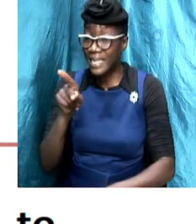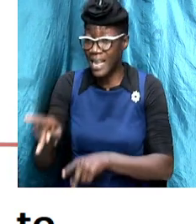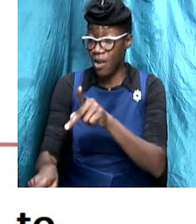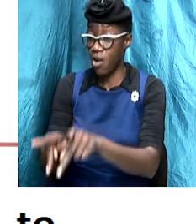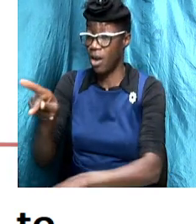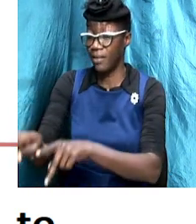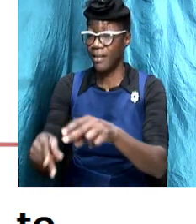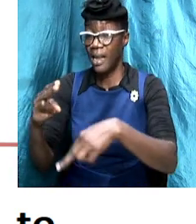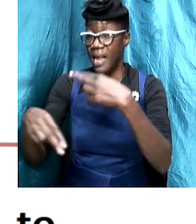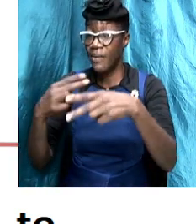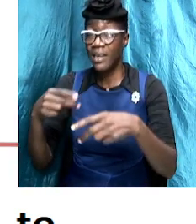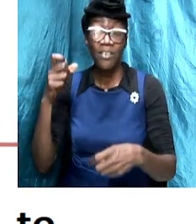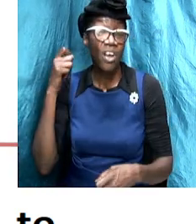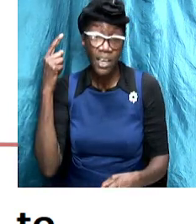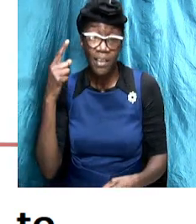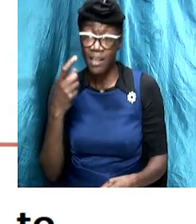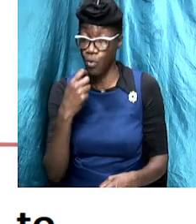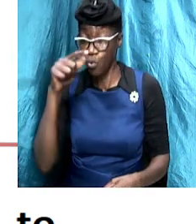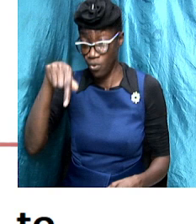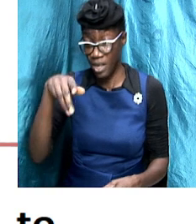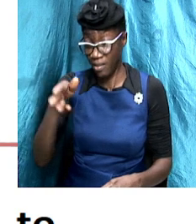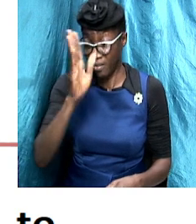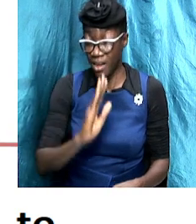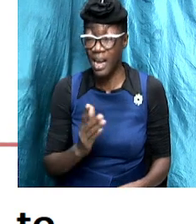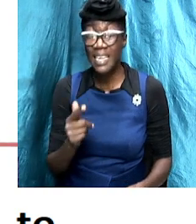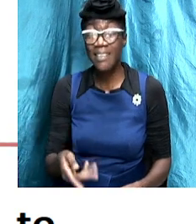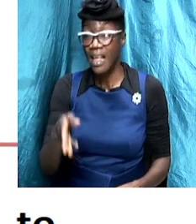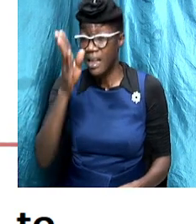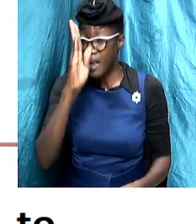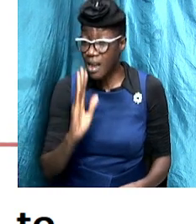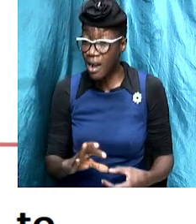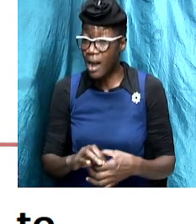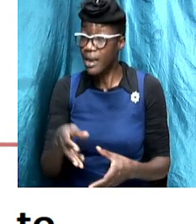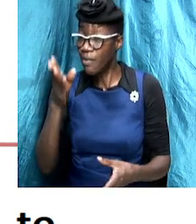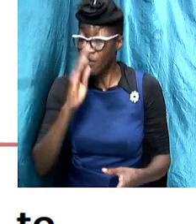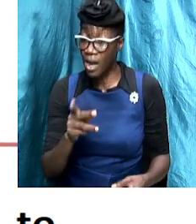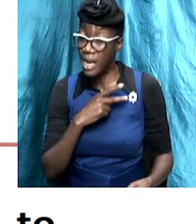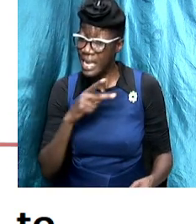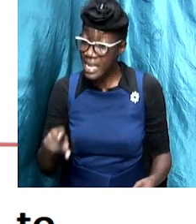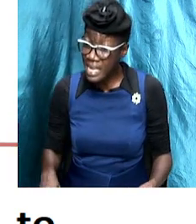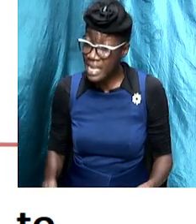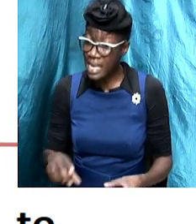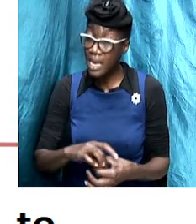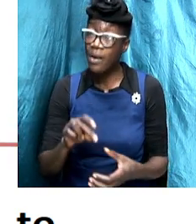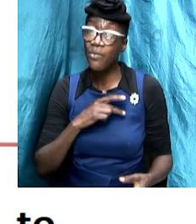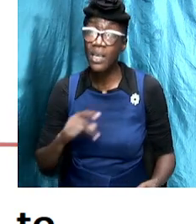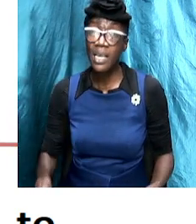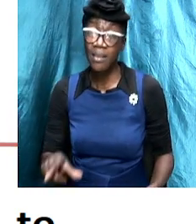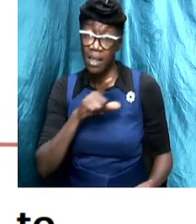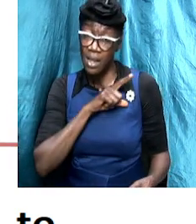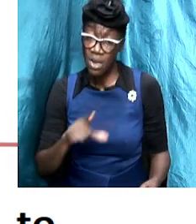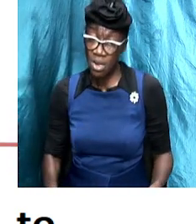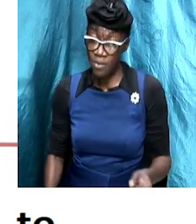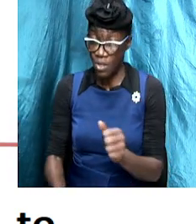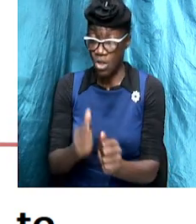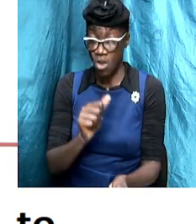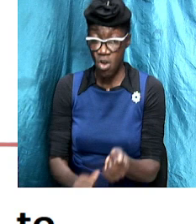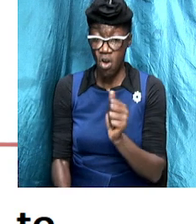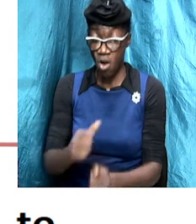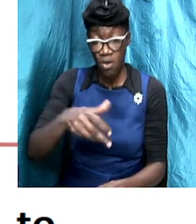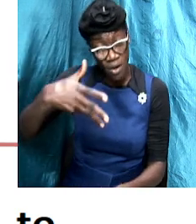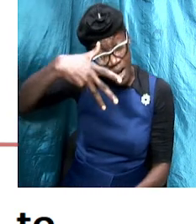understand that who this God is. He is the God of God. He's the King of Kings. He's the Lord of Lords. He's the conquering lion of the tribe of